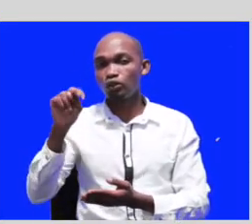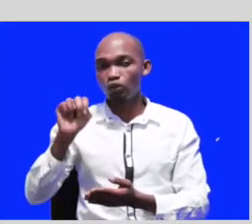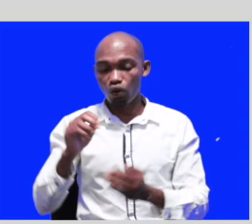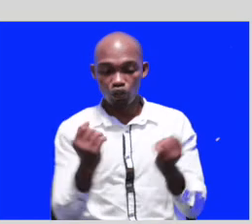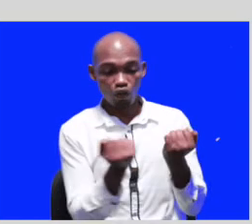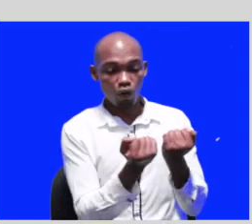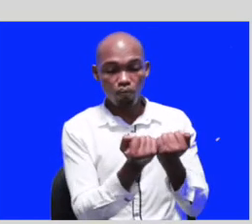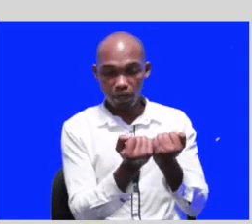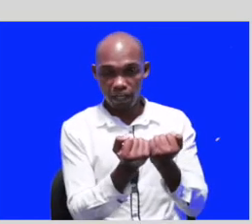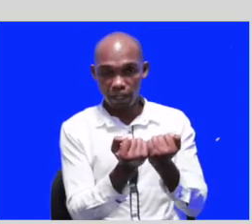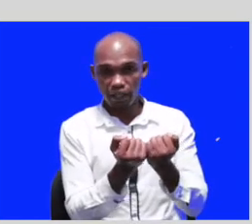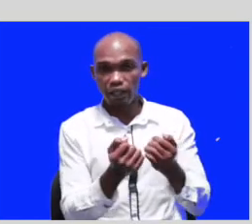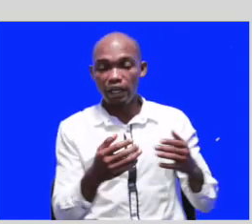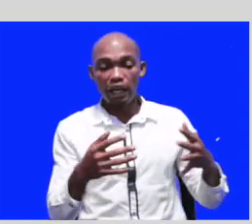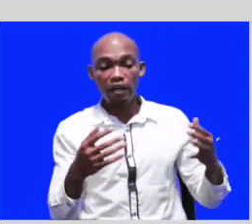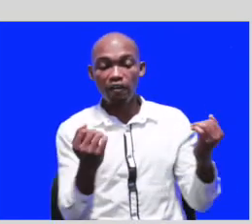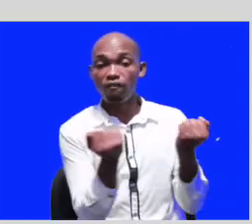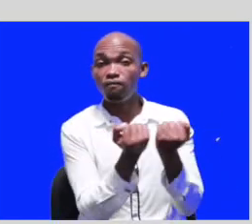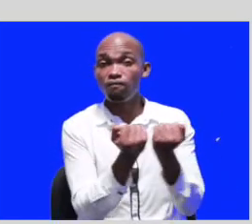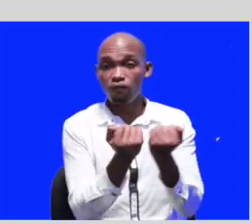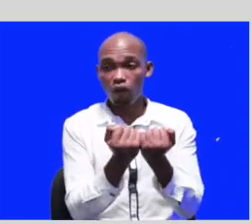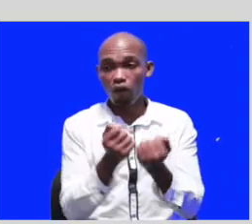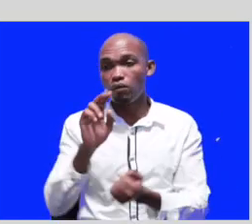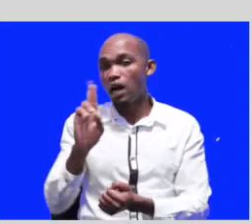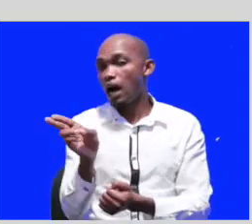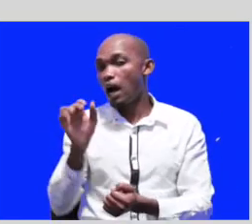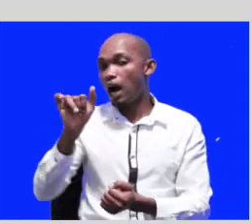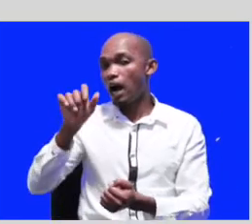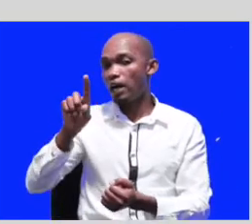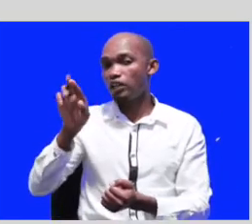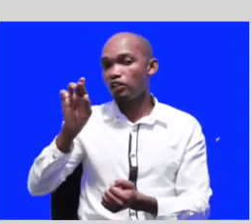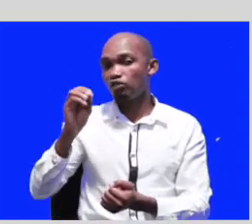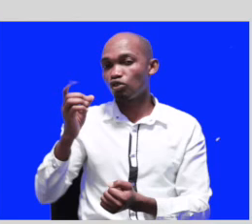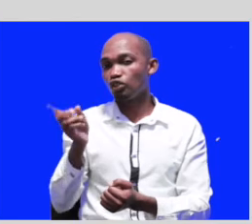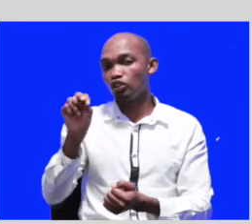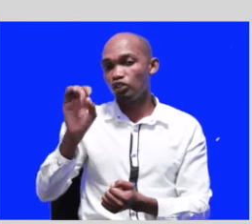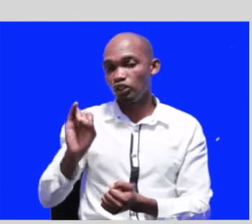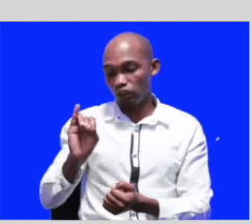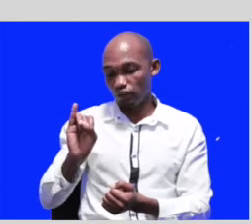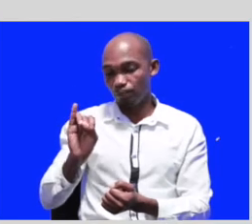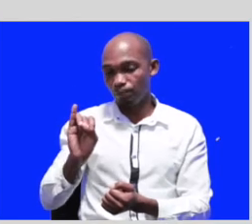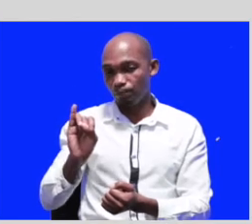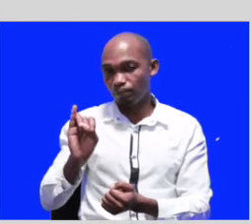with electrons to form hydrogen atoms, which were the first atoms to be formed.